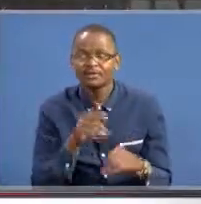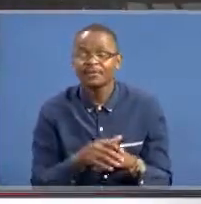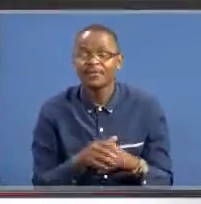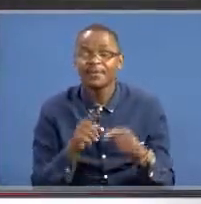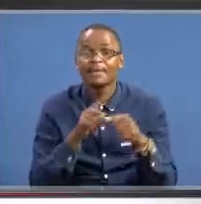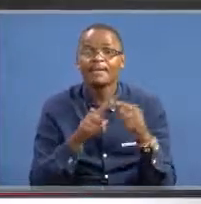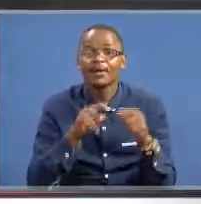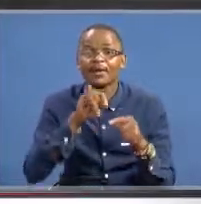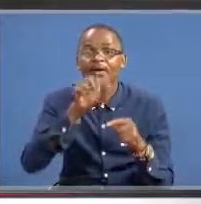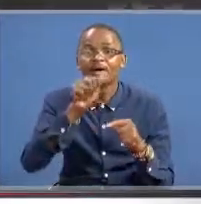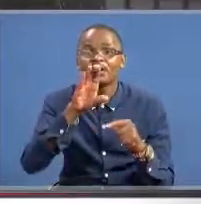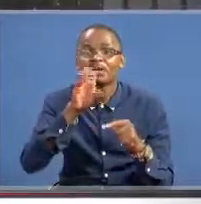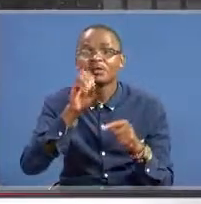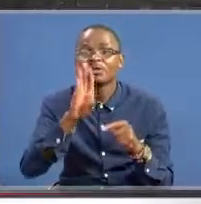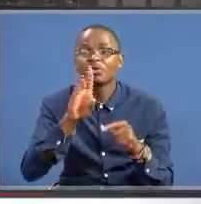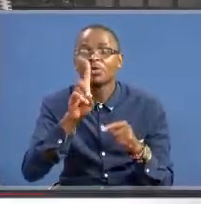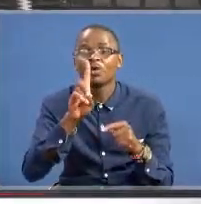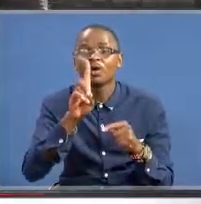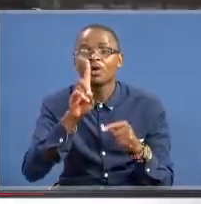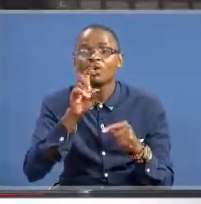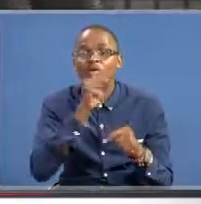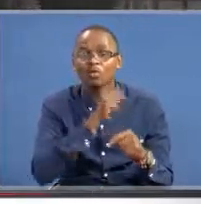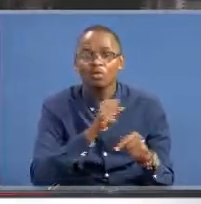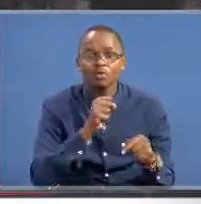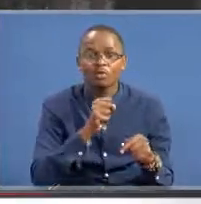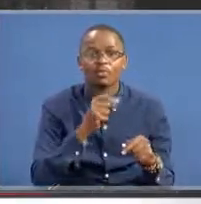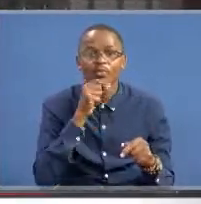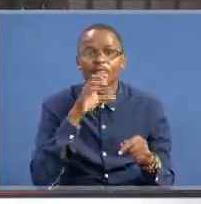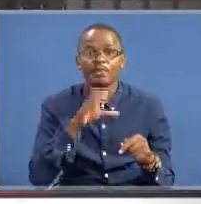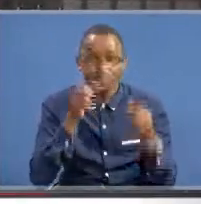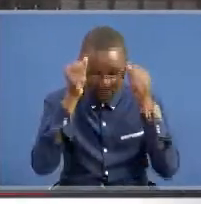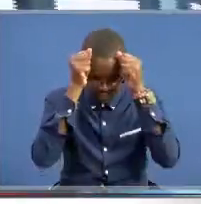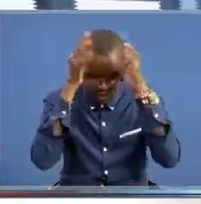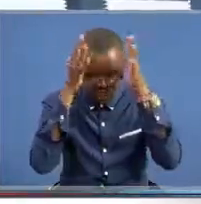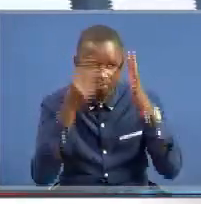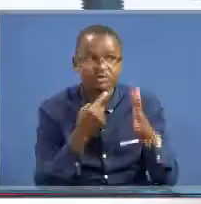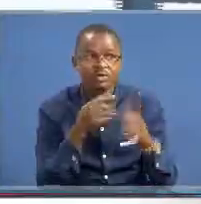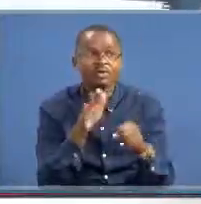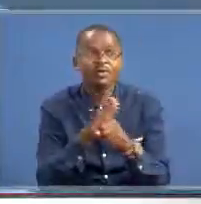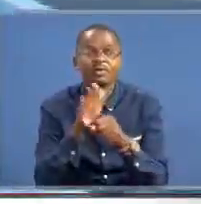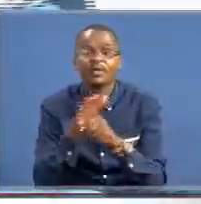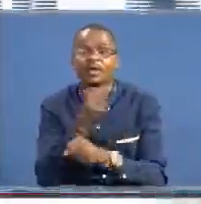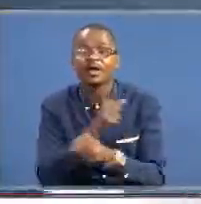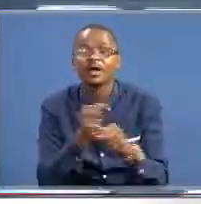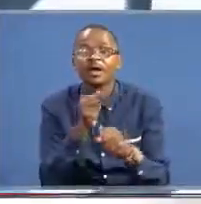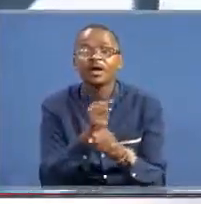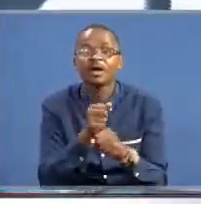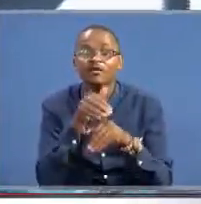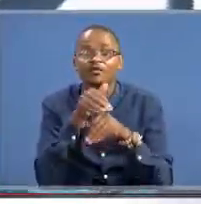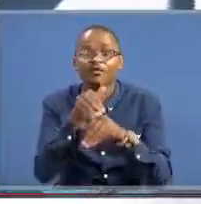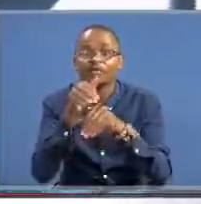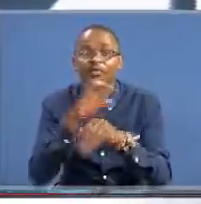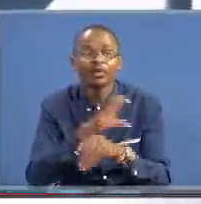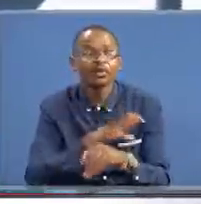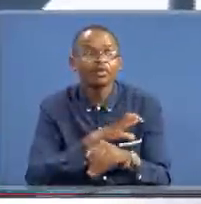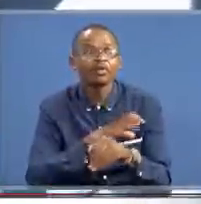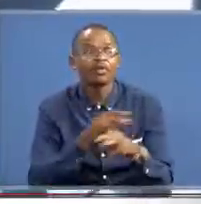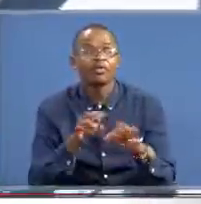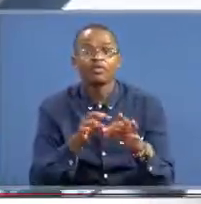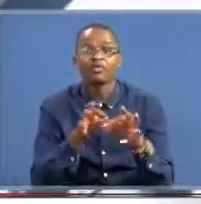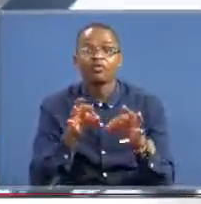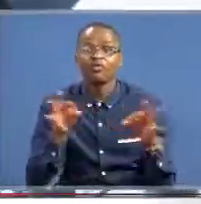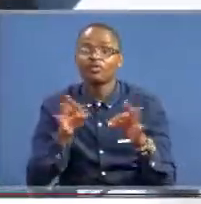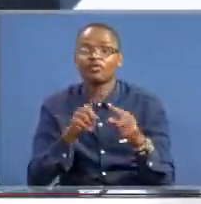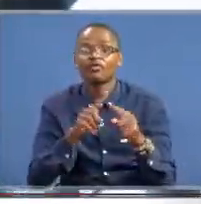But Jacob Badi, one of an old parent to a Starehe boy student, says for decades now the school has been following its own strict measures in